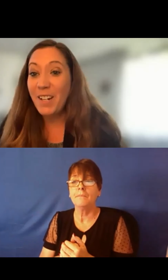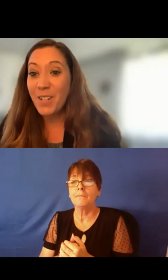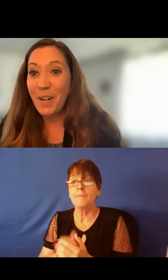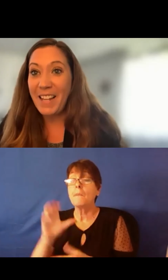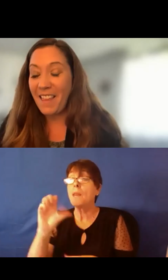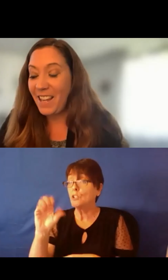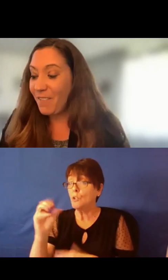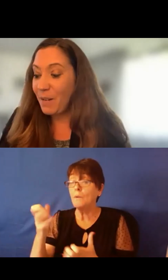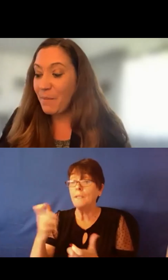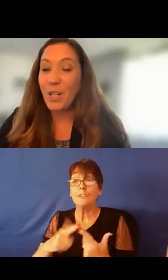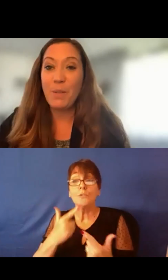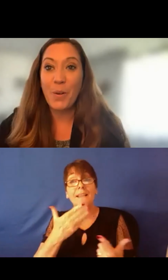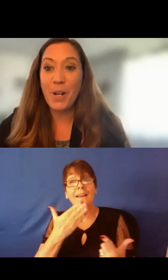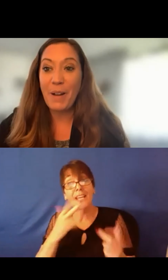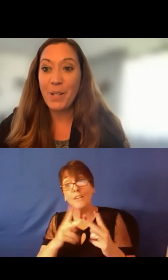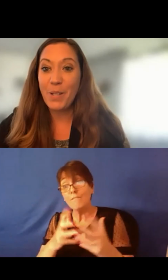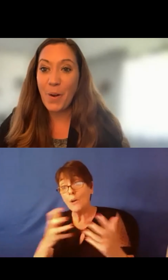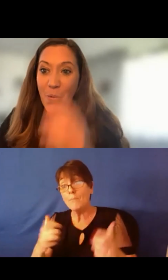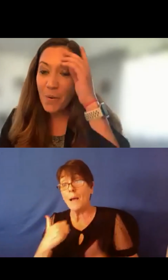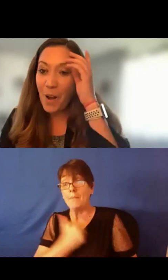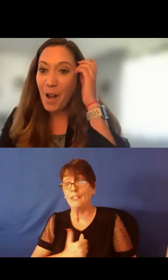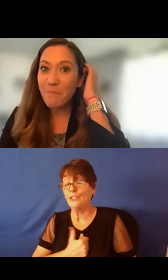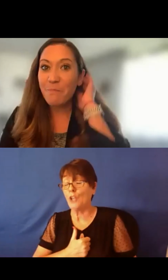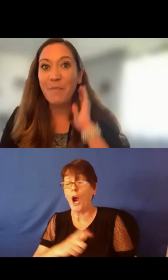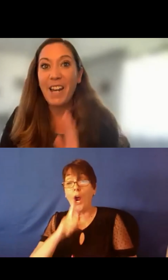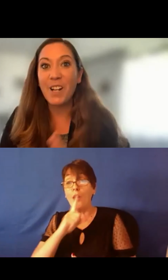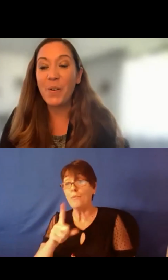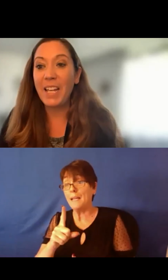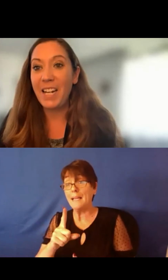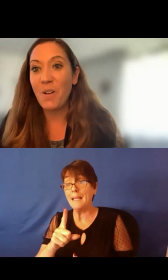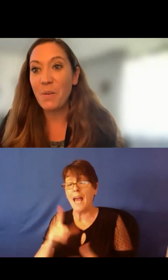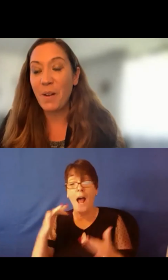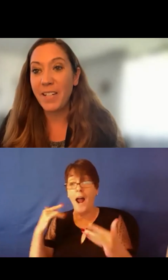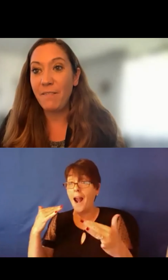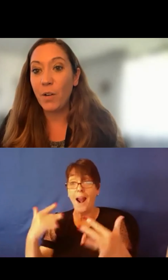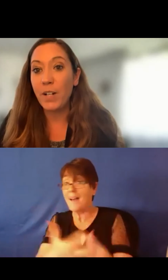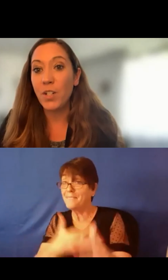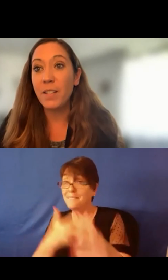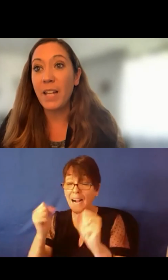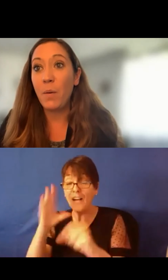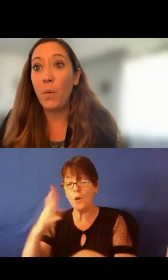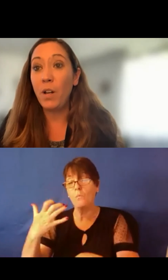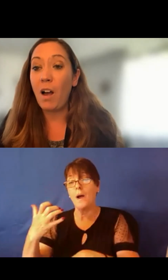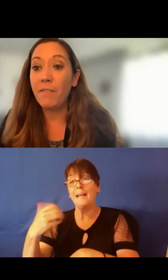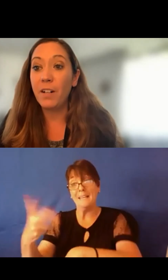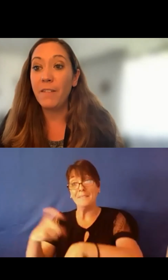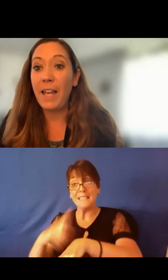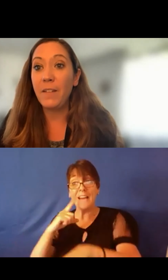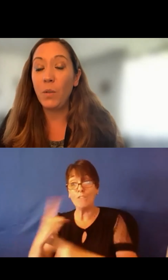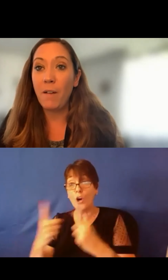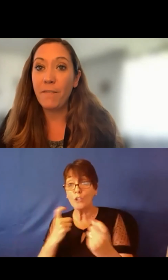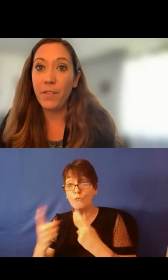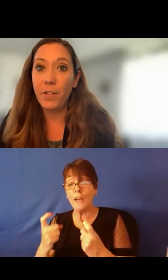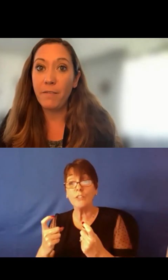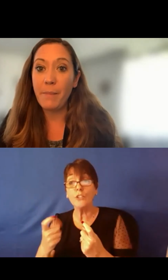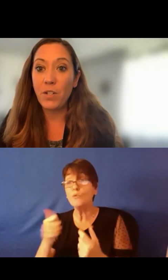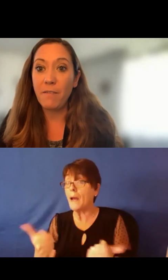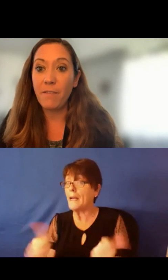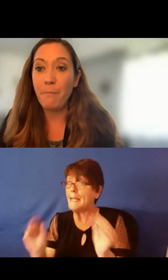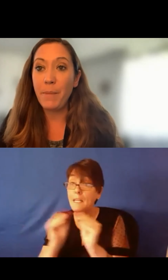So I just want to say thank you very much. I'm sorry that was so kind of quick, and I know we wanted time for questions. I would offer, if any of you want